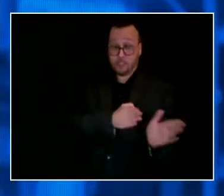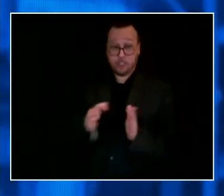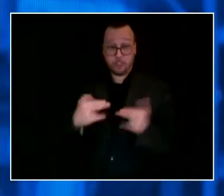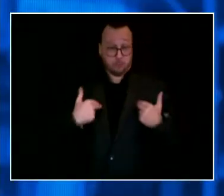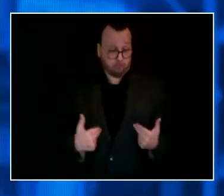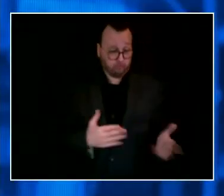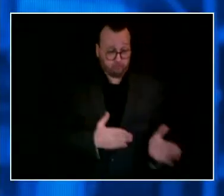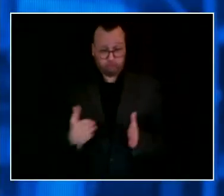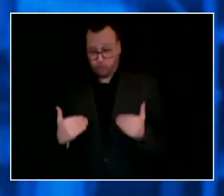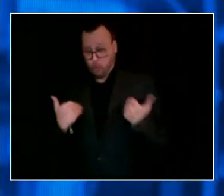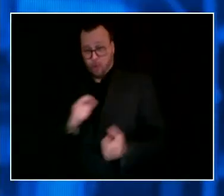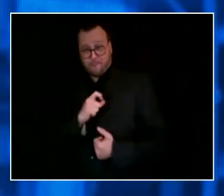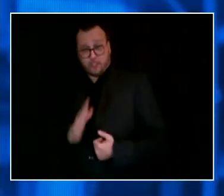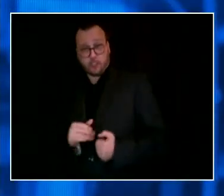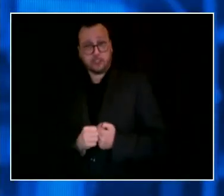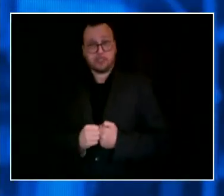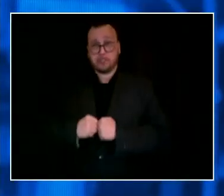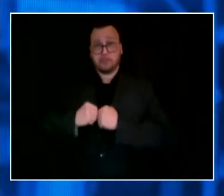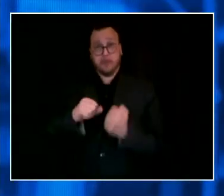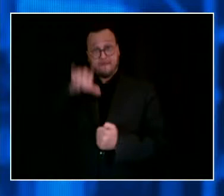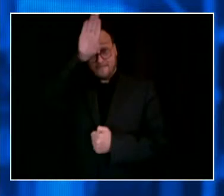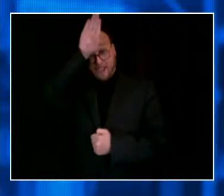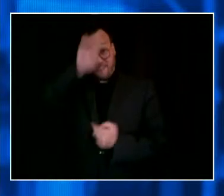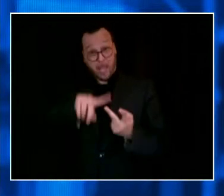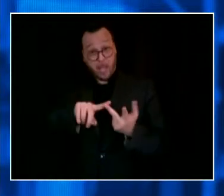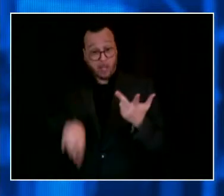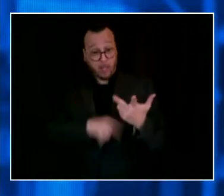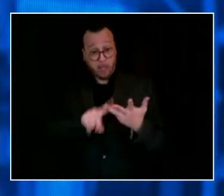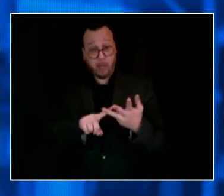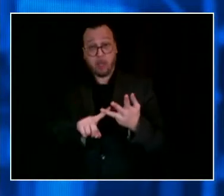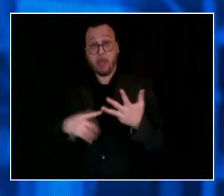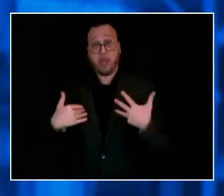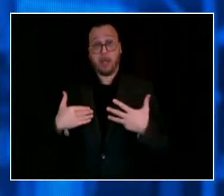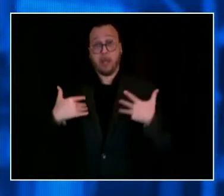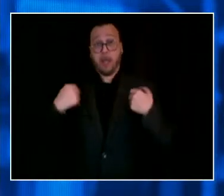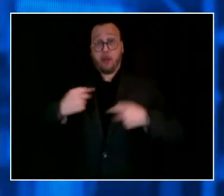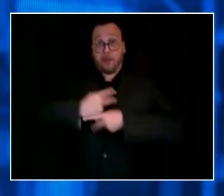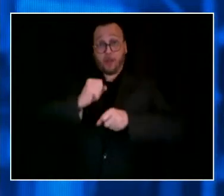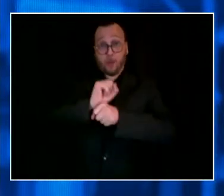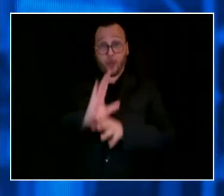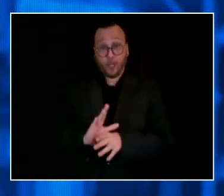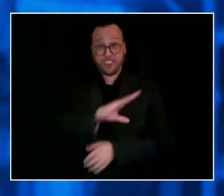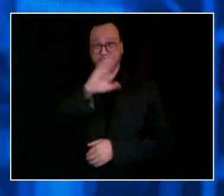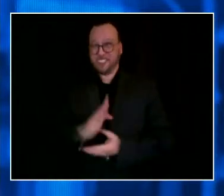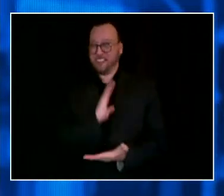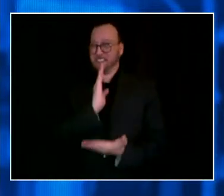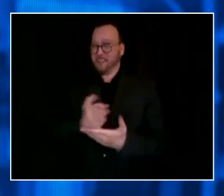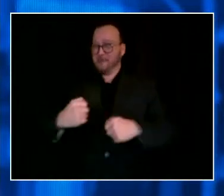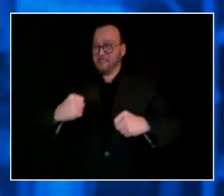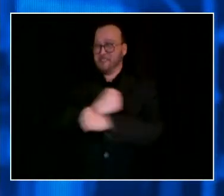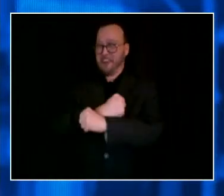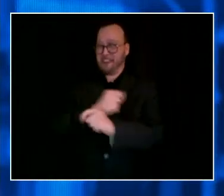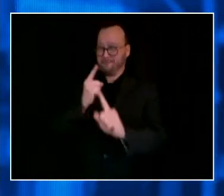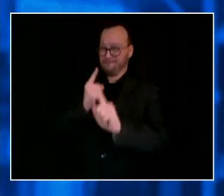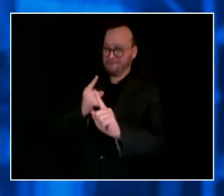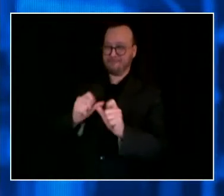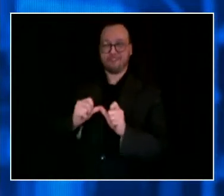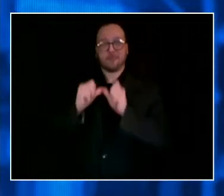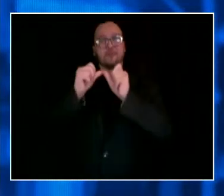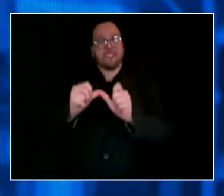from our fighter fighters to our healthcare workers, will never stop fighting to keep New Yorkers